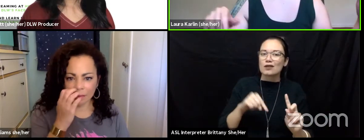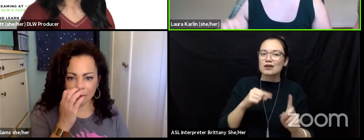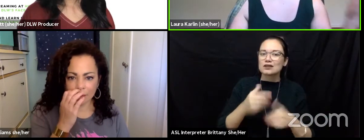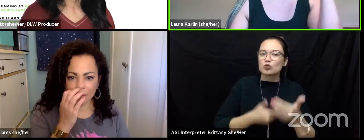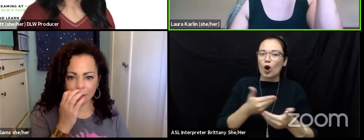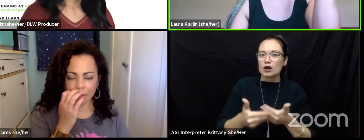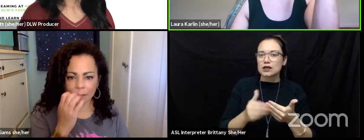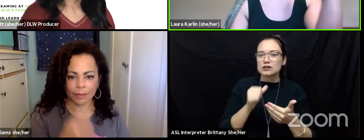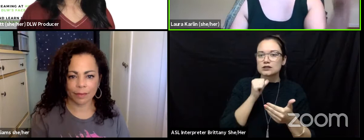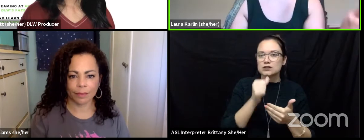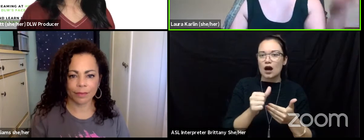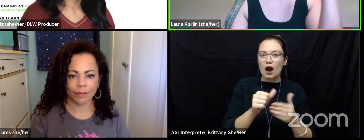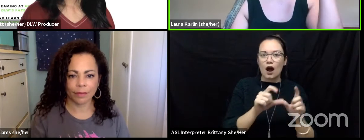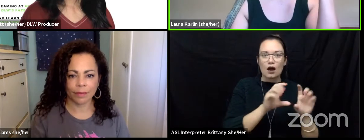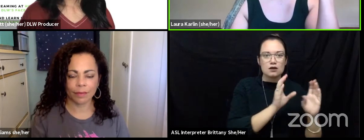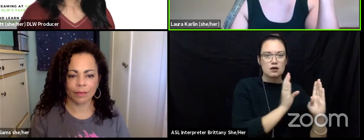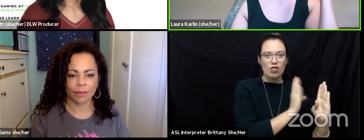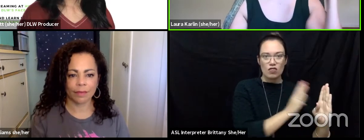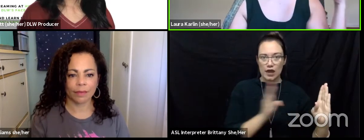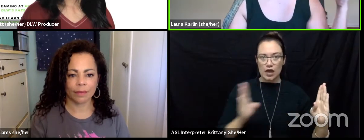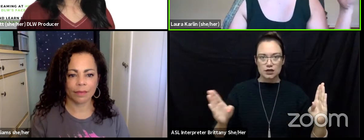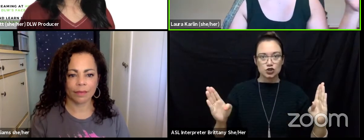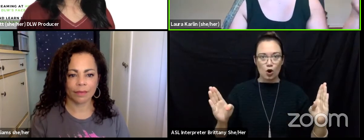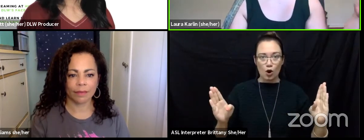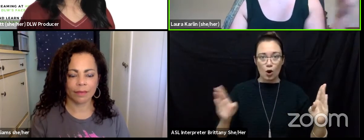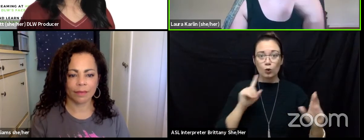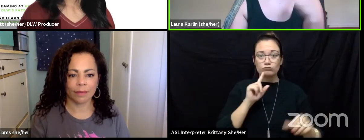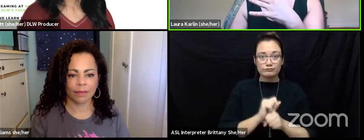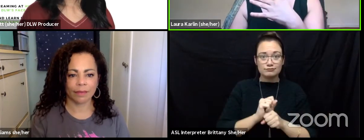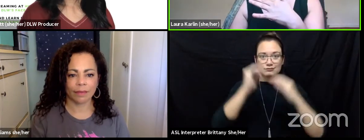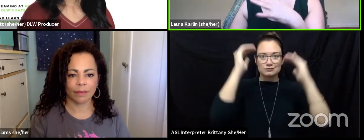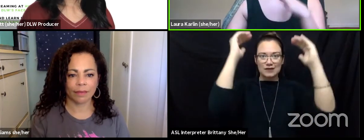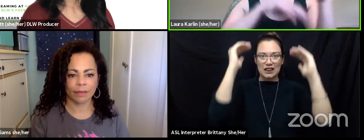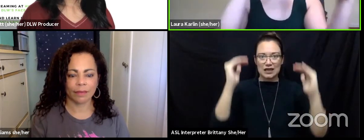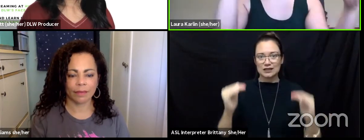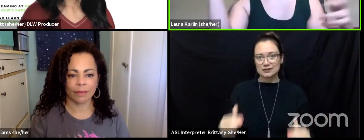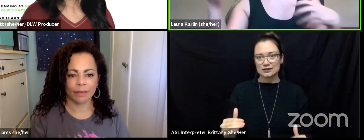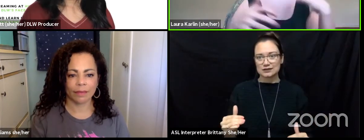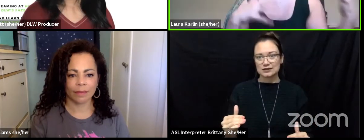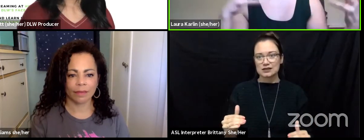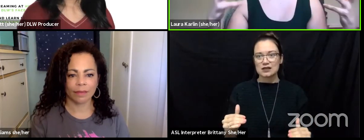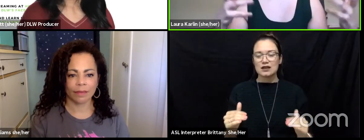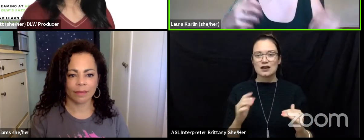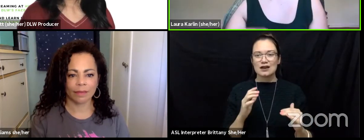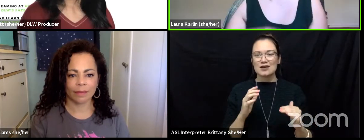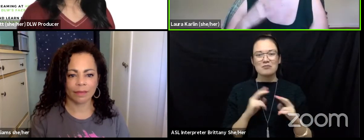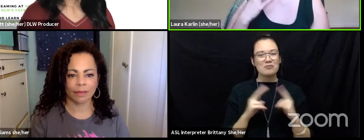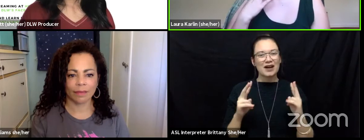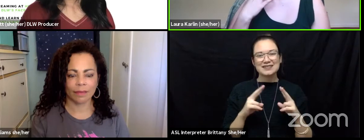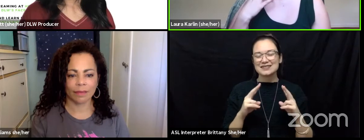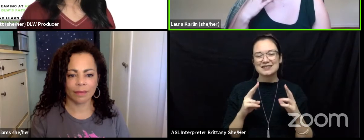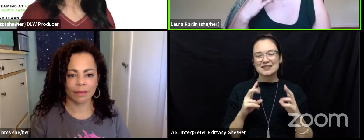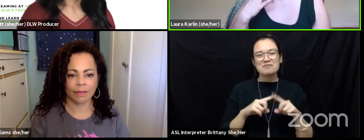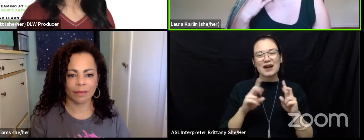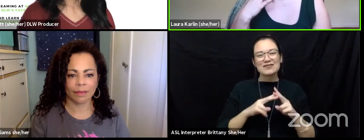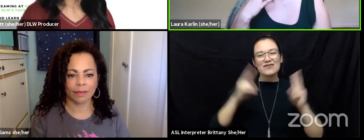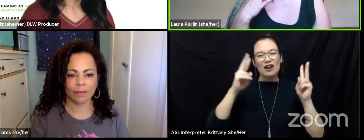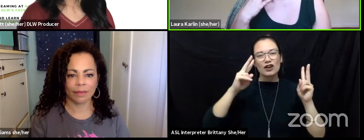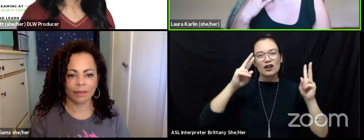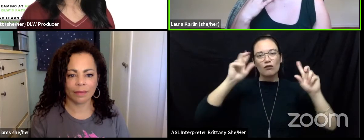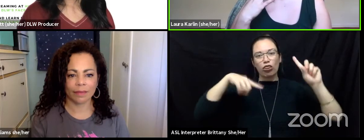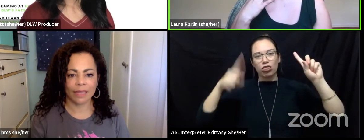horizontal, you know, taking it out of a vertical hierarchy and not going to a horizontal plane, but just sort of this messy, spirally way of